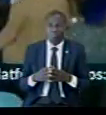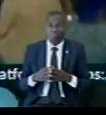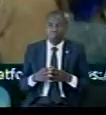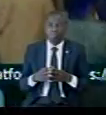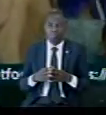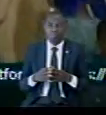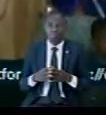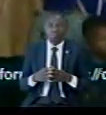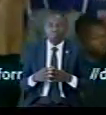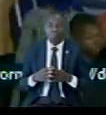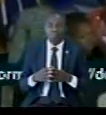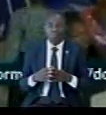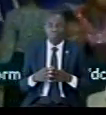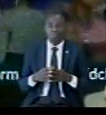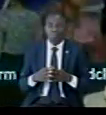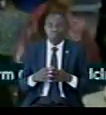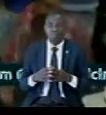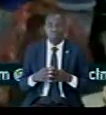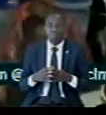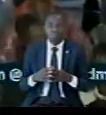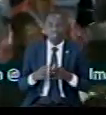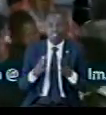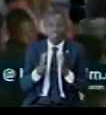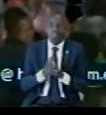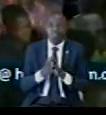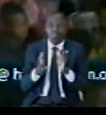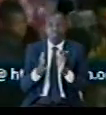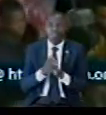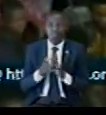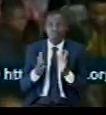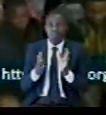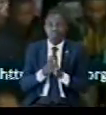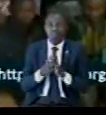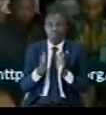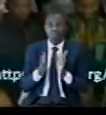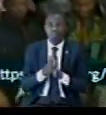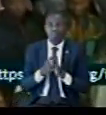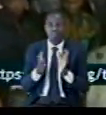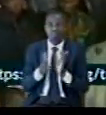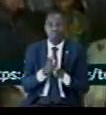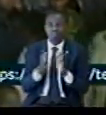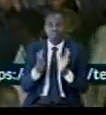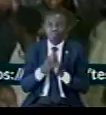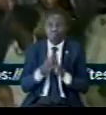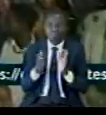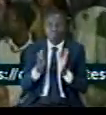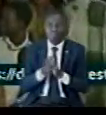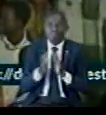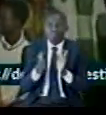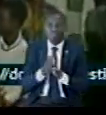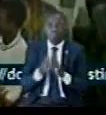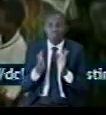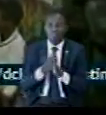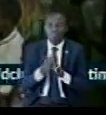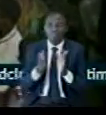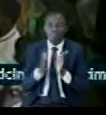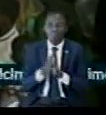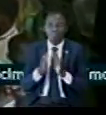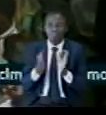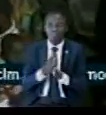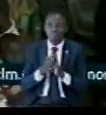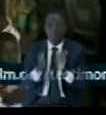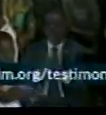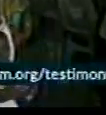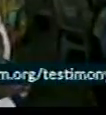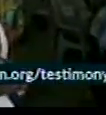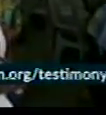Keep on clapping, keep on clapping. And as you're clapping, keep on checking up. Check your body, check your